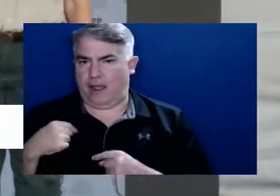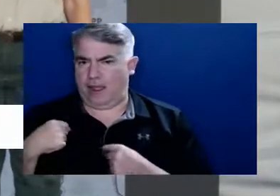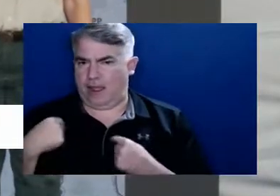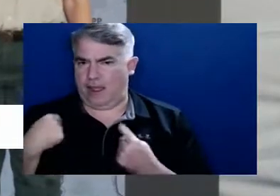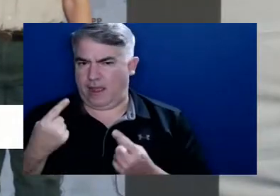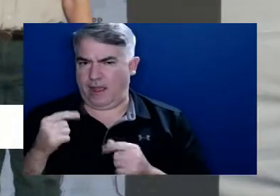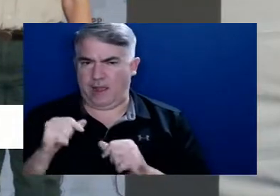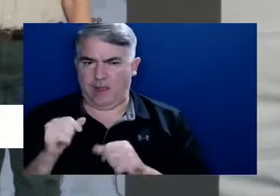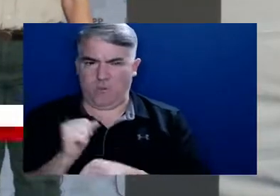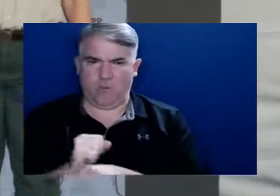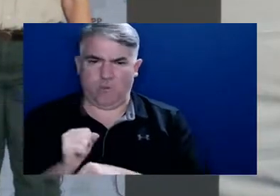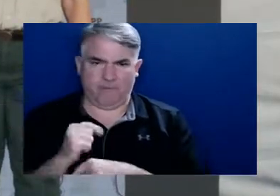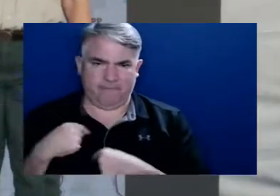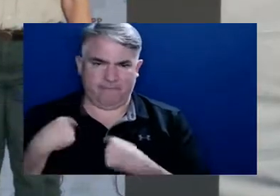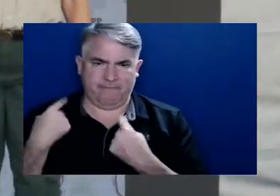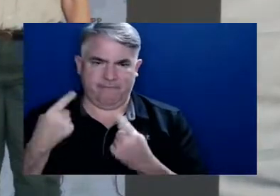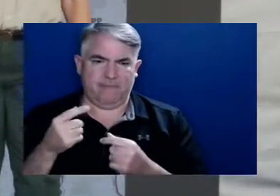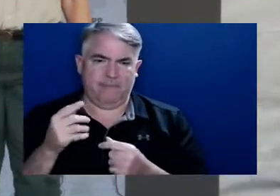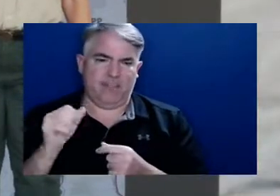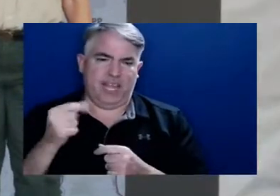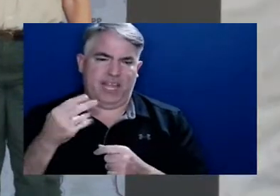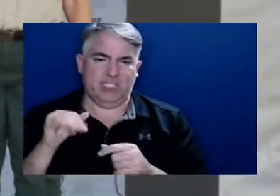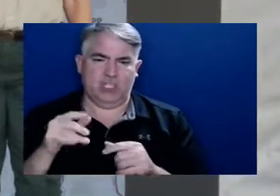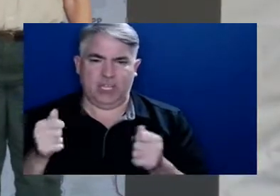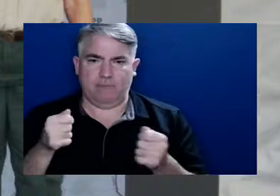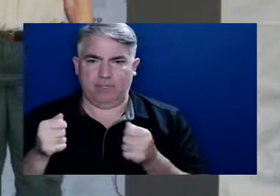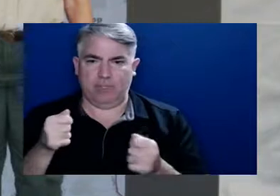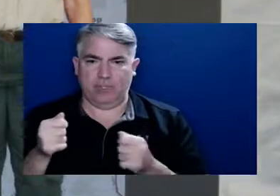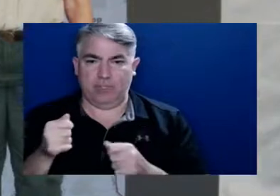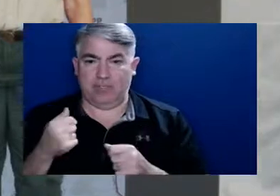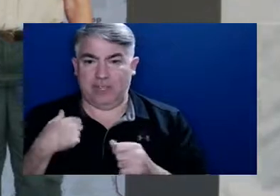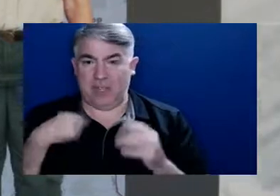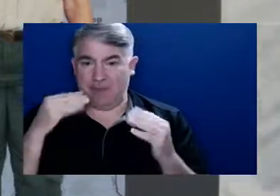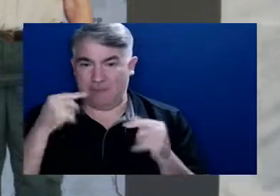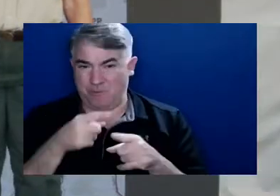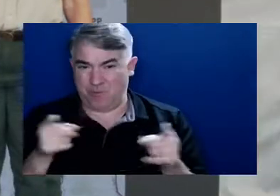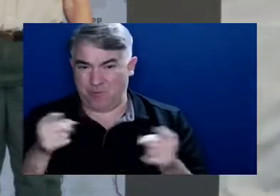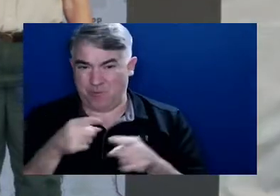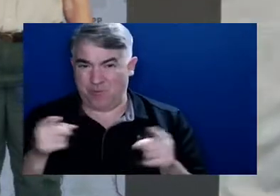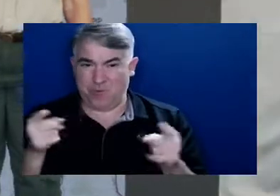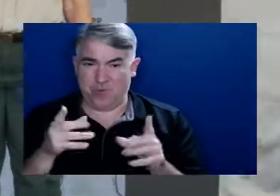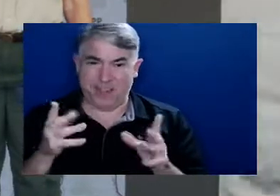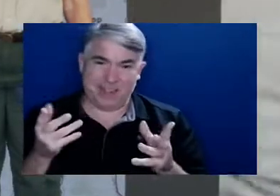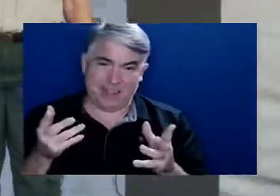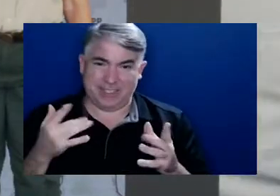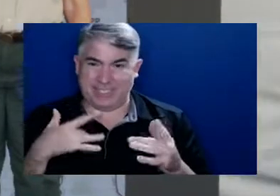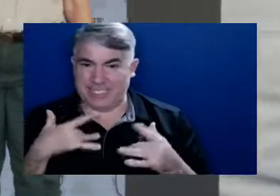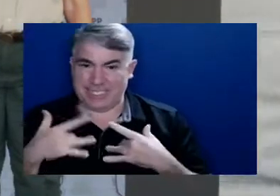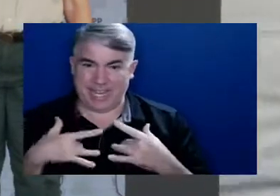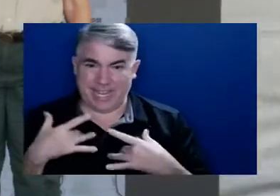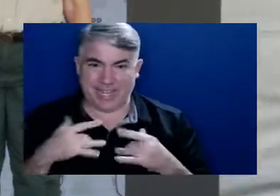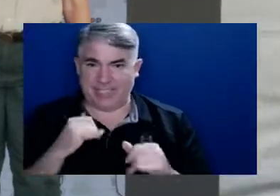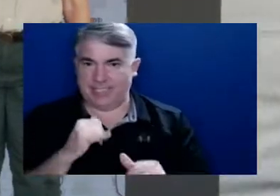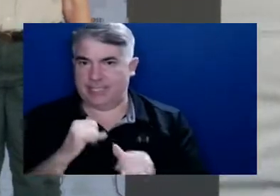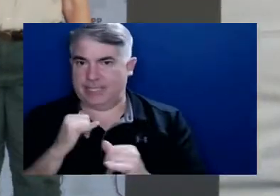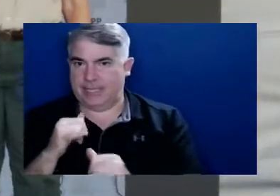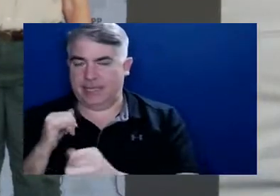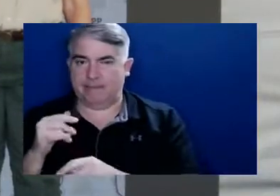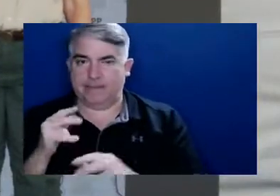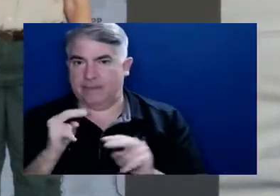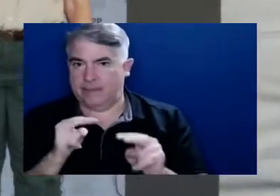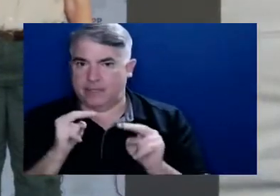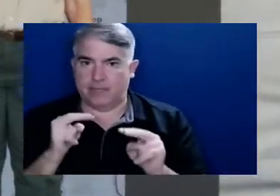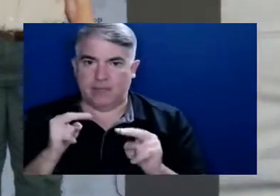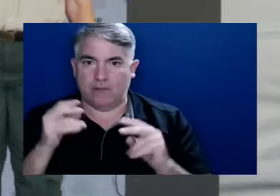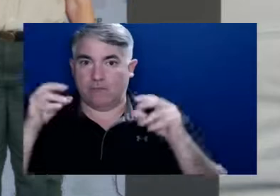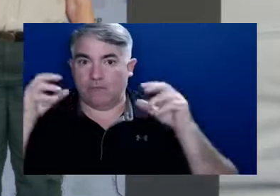Supervisor. I'm hoping that you all are just as excited as I am to have seen that rain last night and